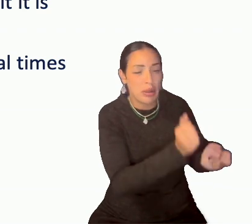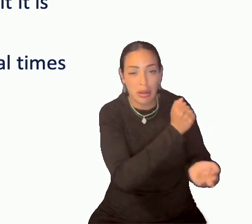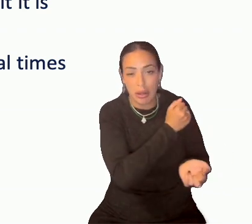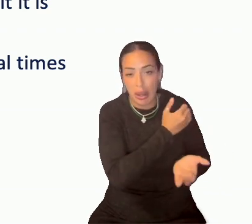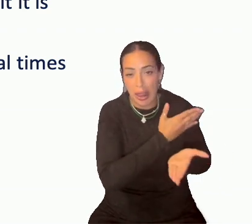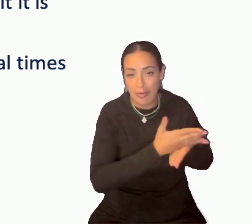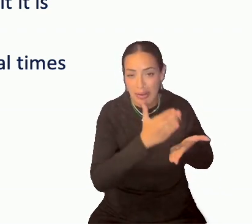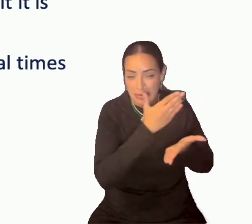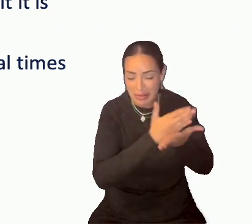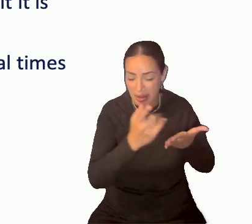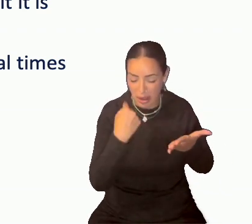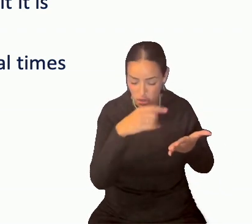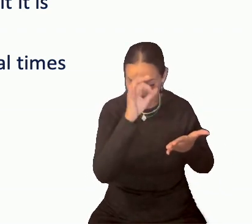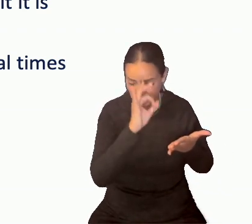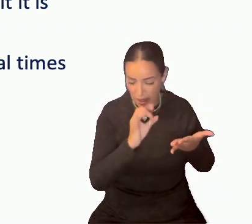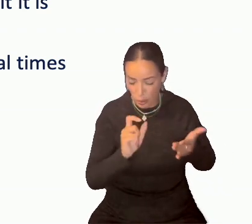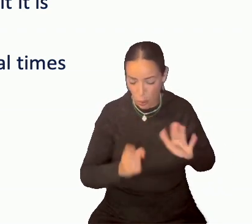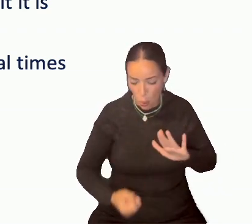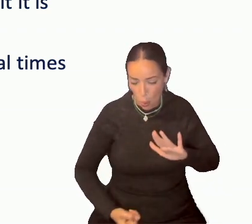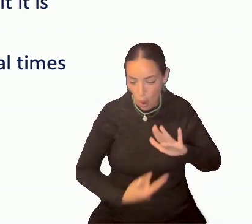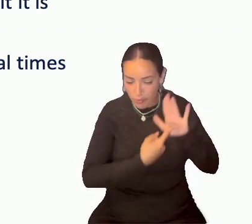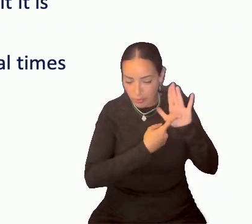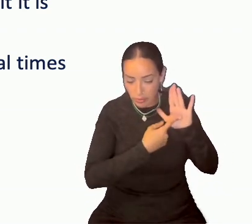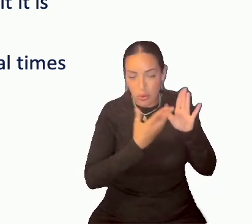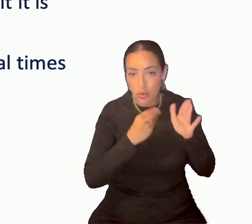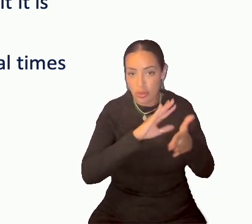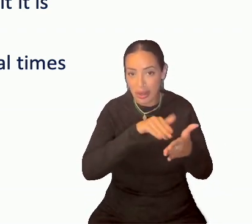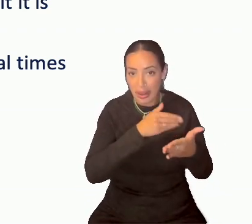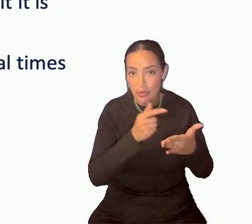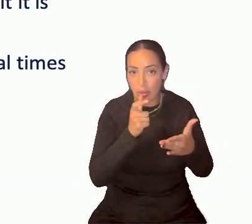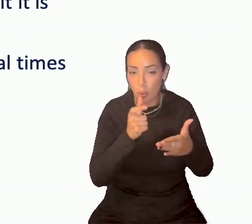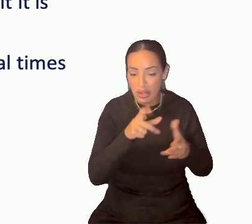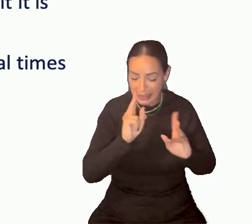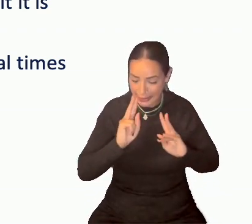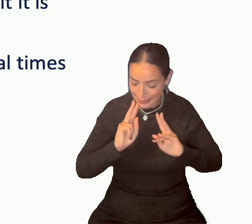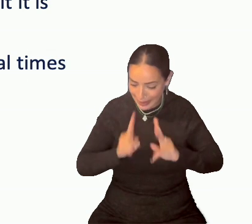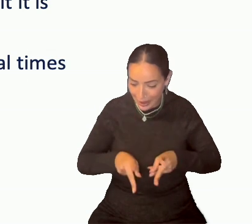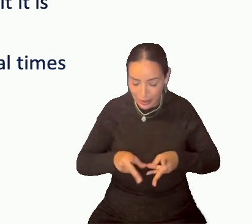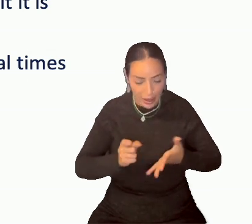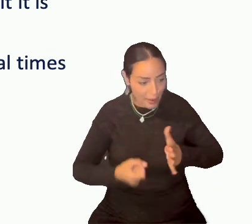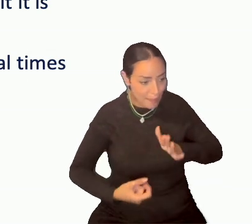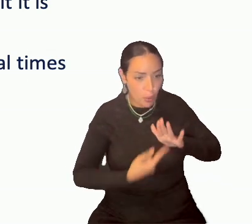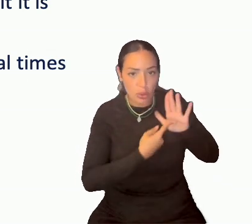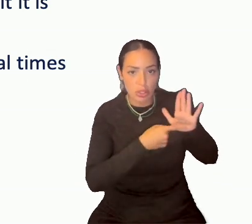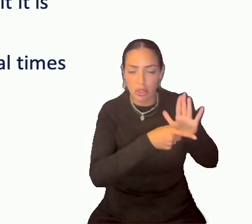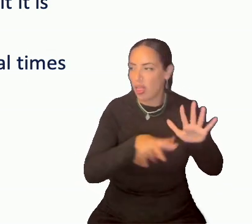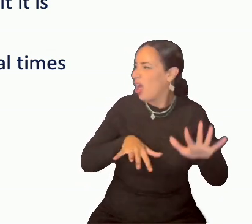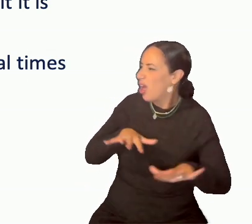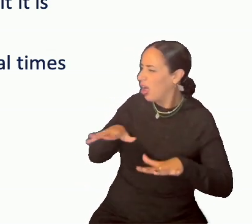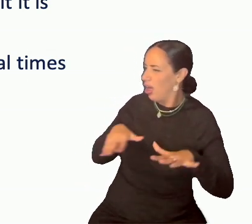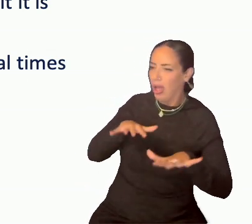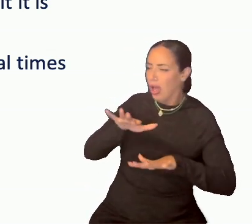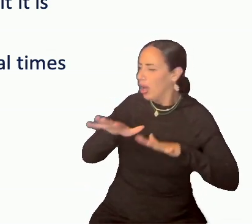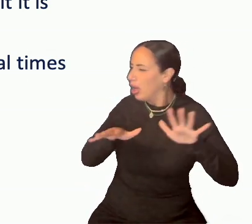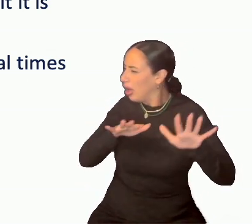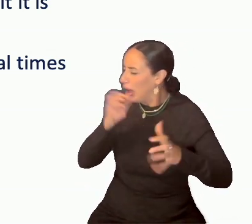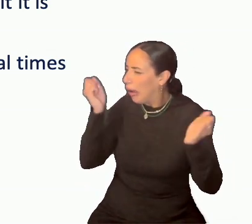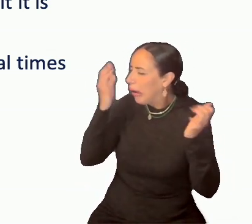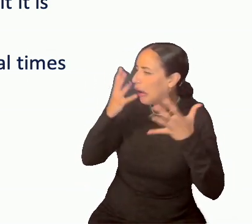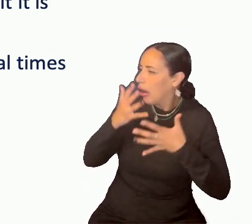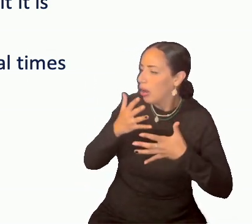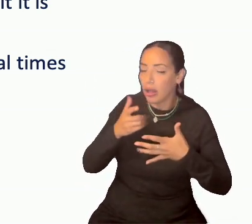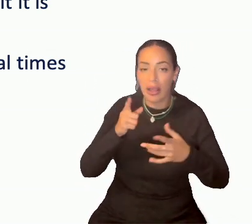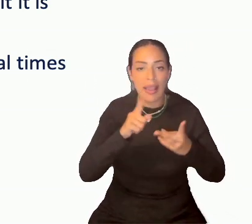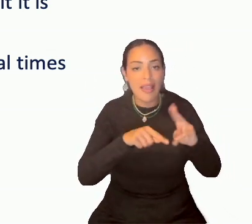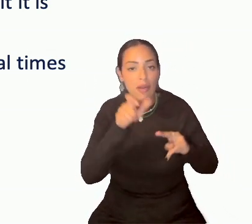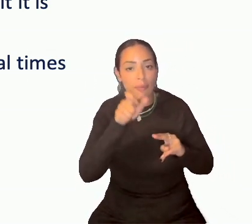vital, no matter how difficult it is. Using language like dead and died is essential so that there can be no ambiguity. For example, if